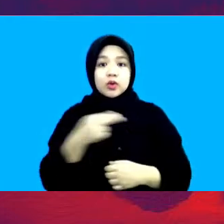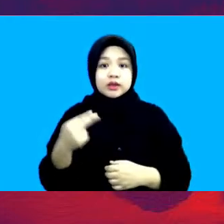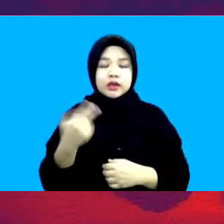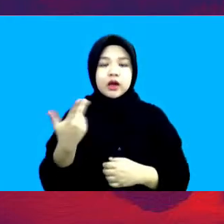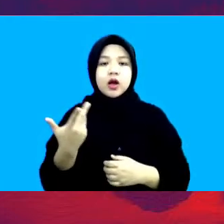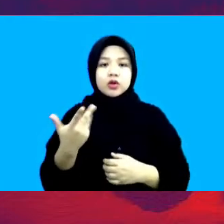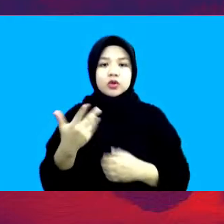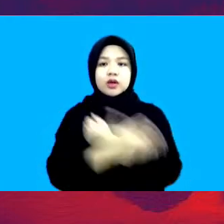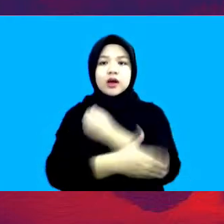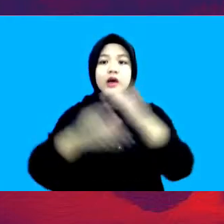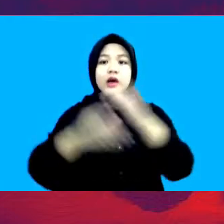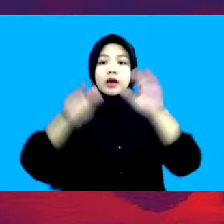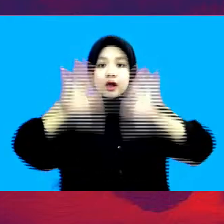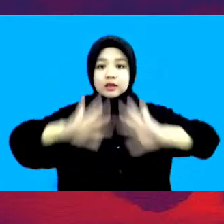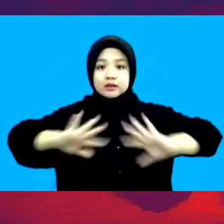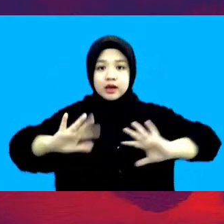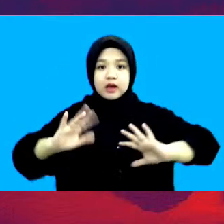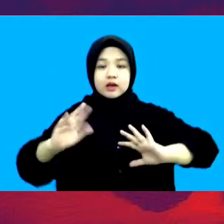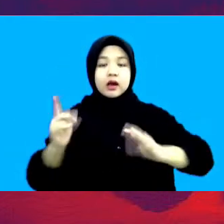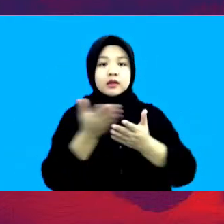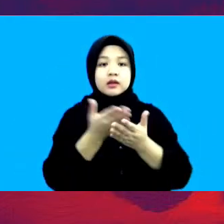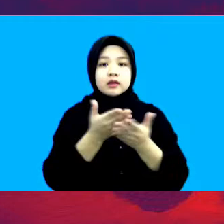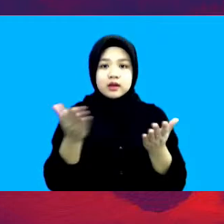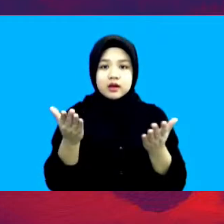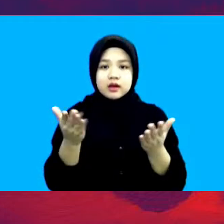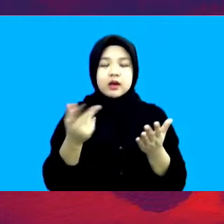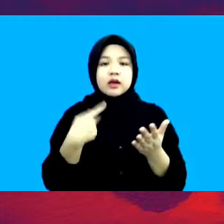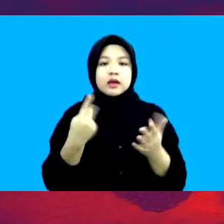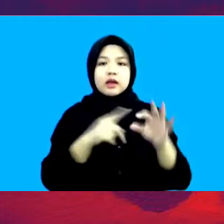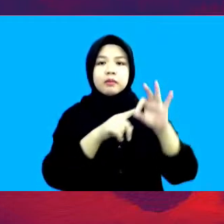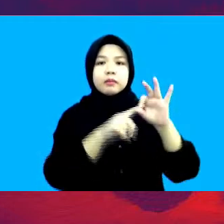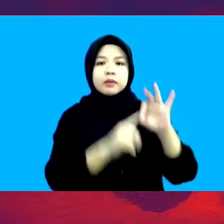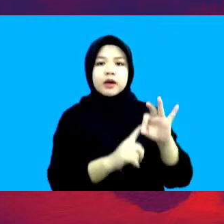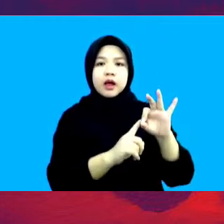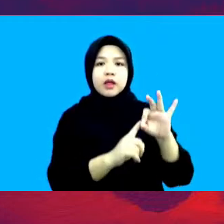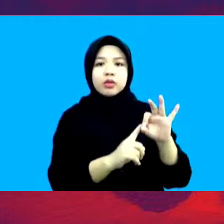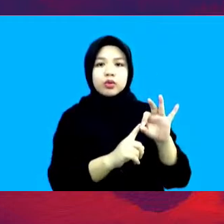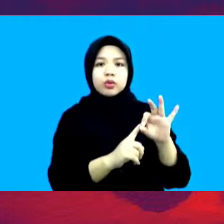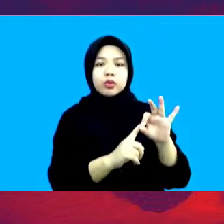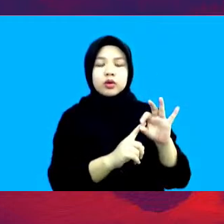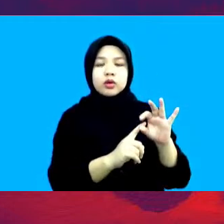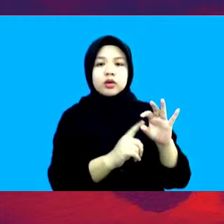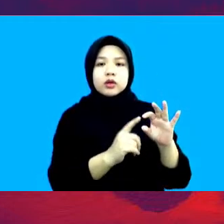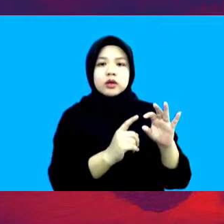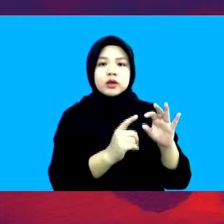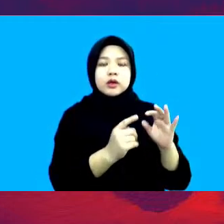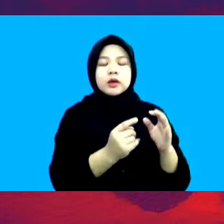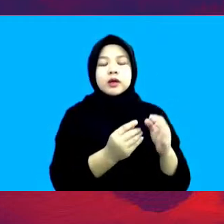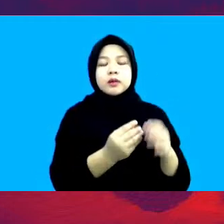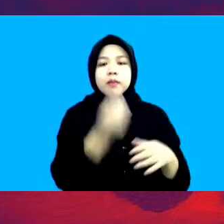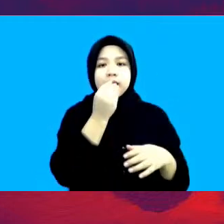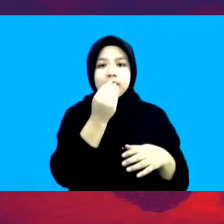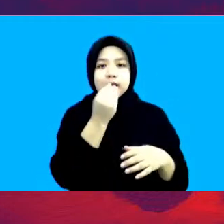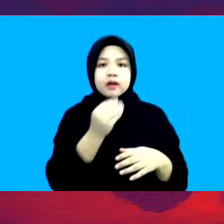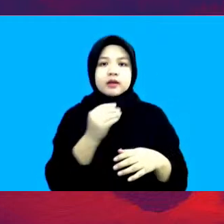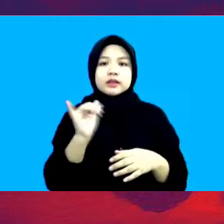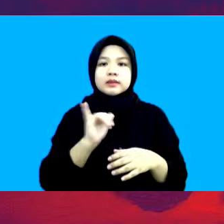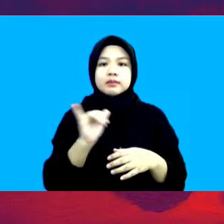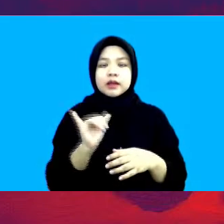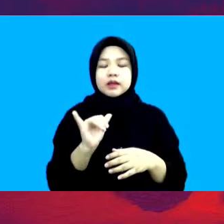as you are all aware, we rely on a staple food mostly from rice. Next slide. This is